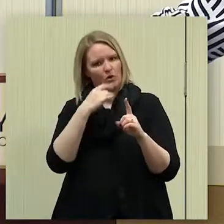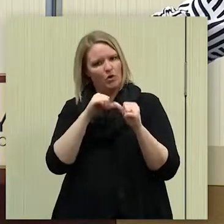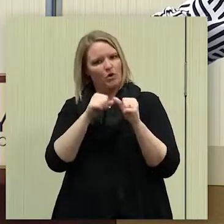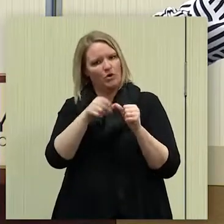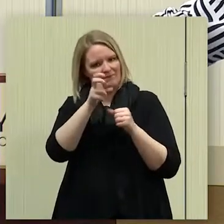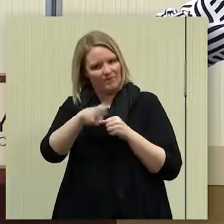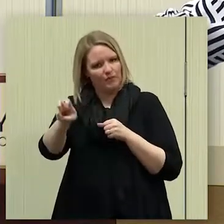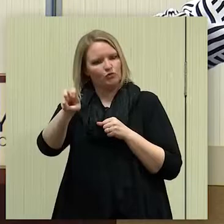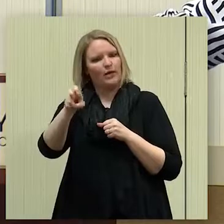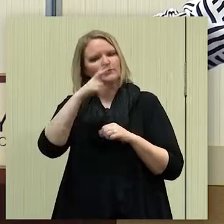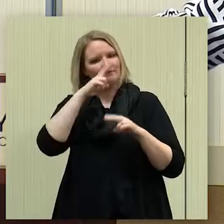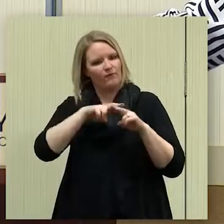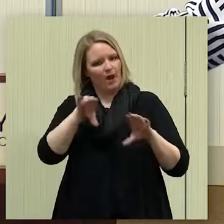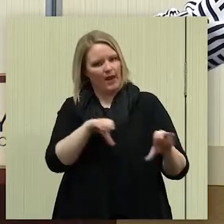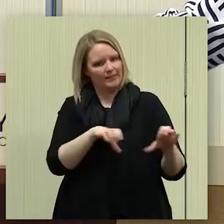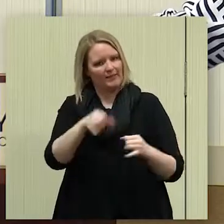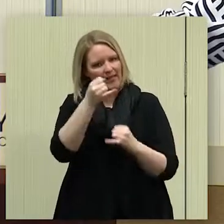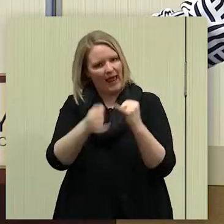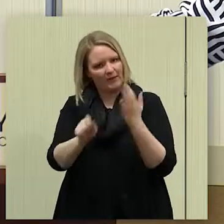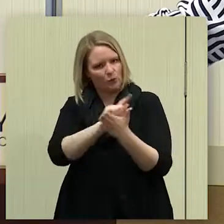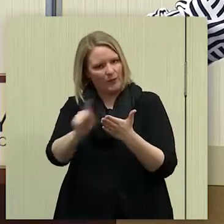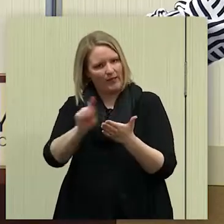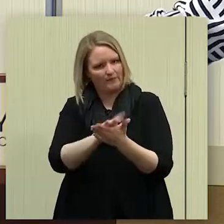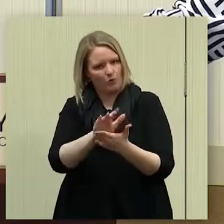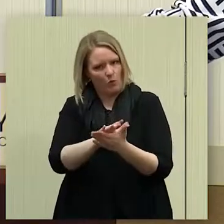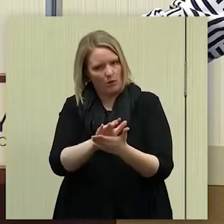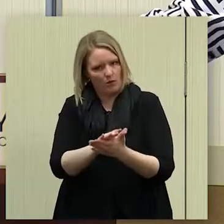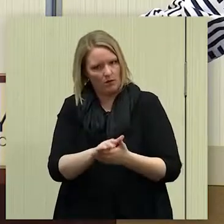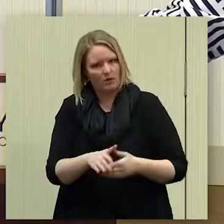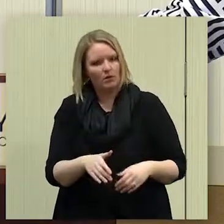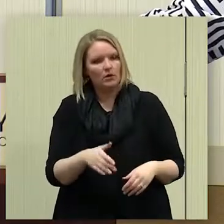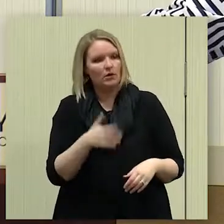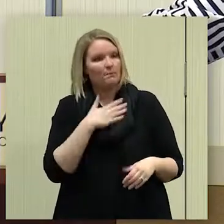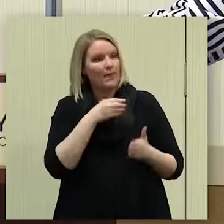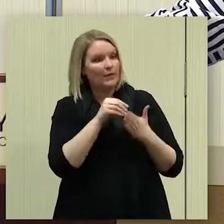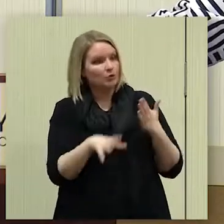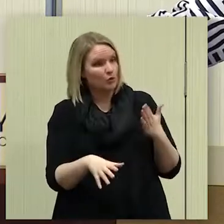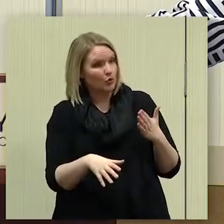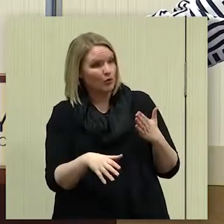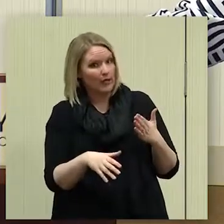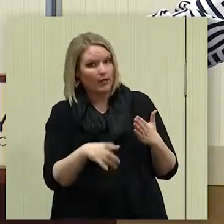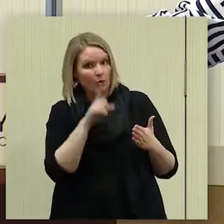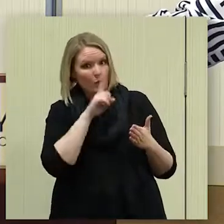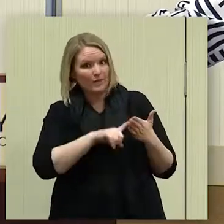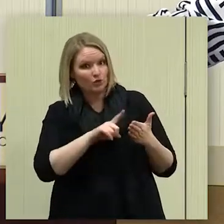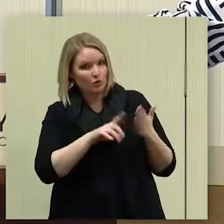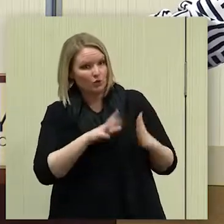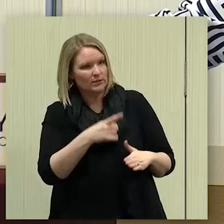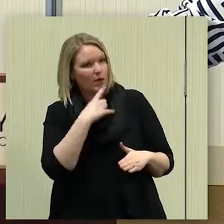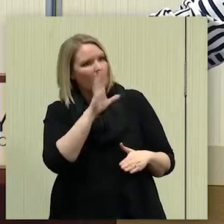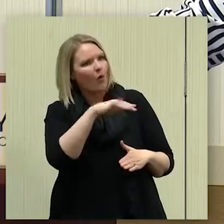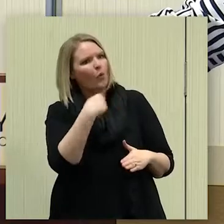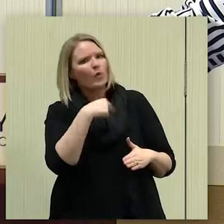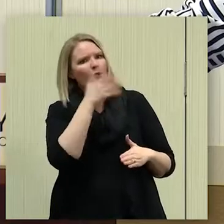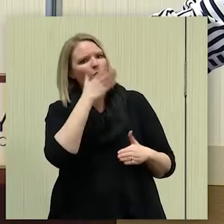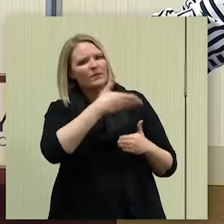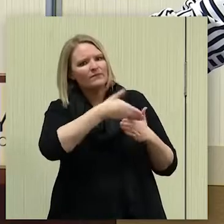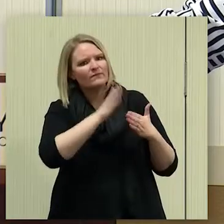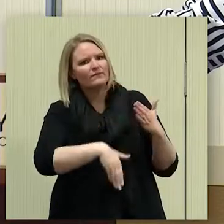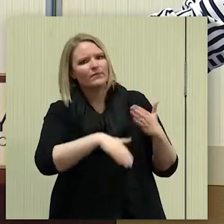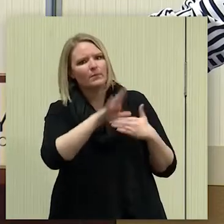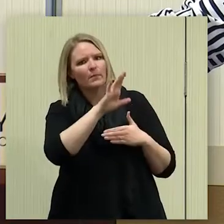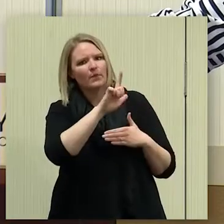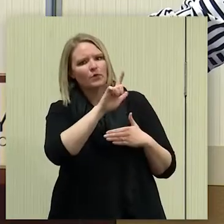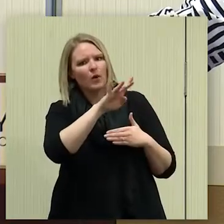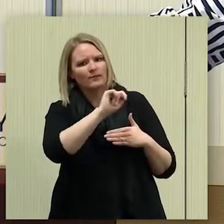trips and fun activities the last week of school. And my student, who's my lead researcher, wrote back and said, oh, well, we'll be done by the